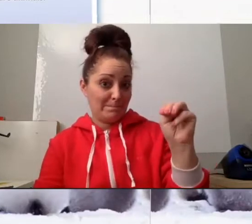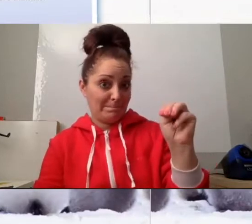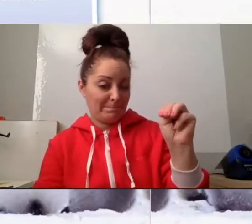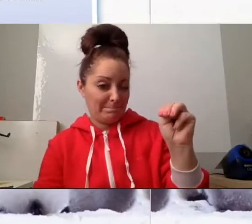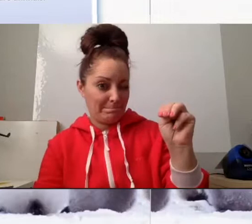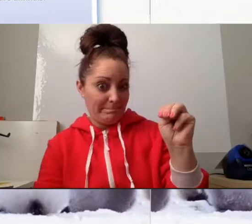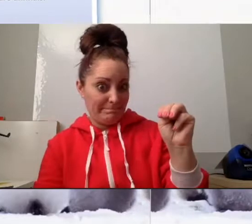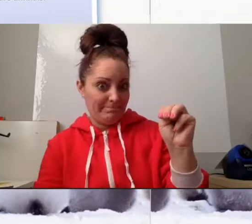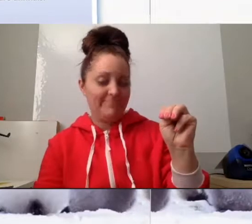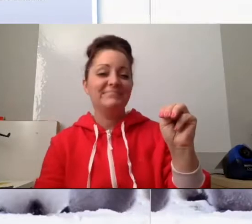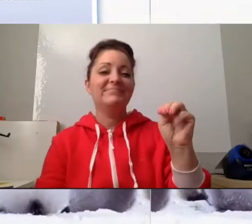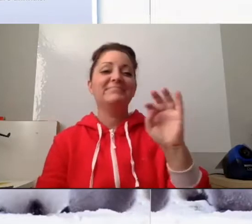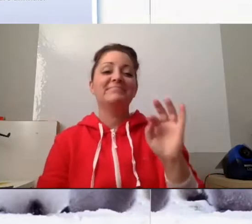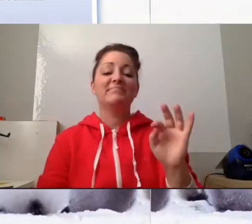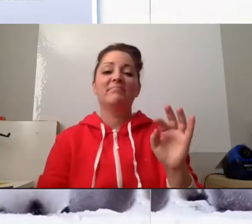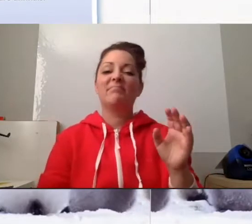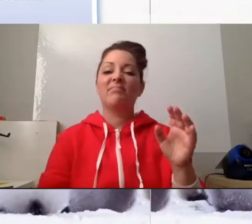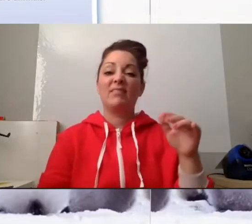Tatham.